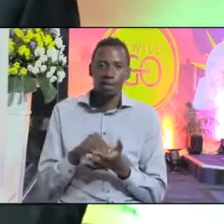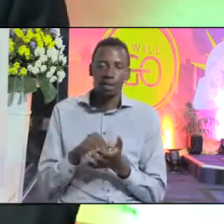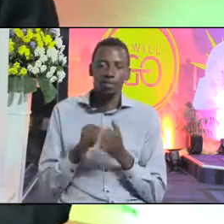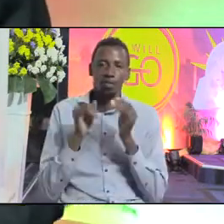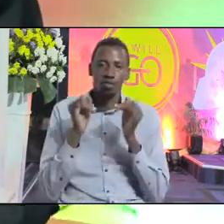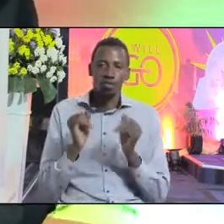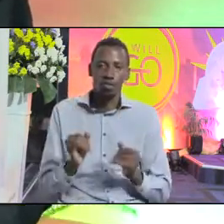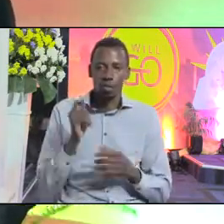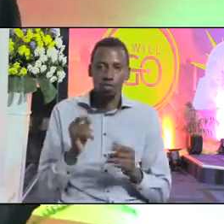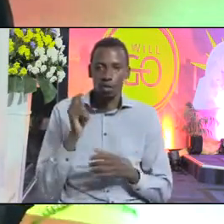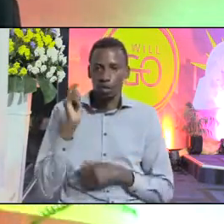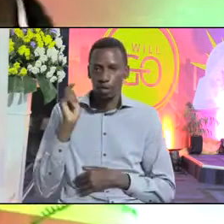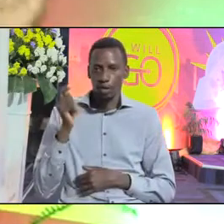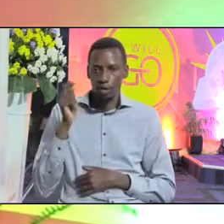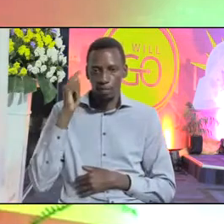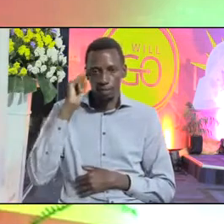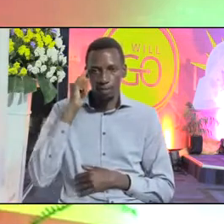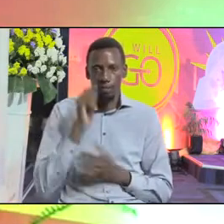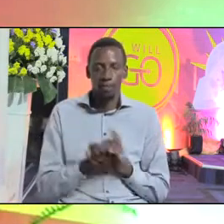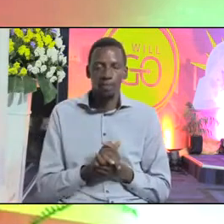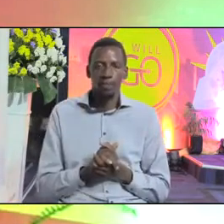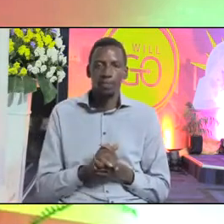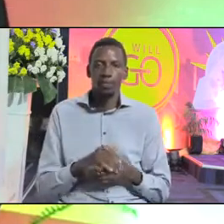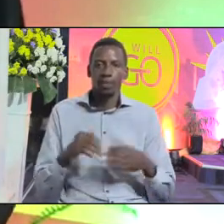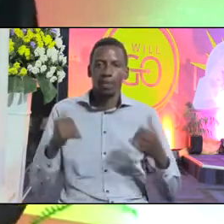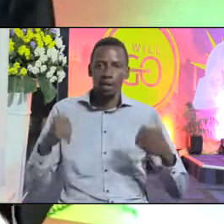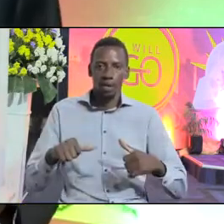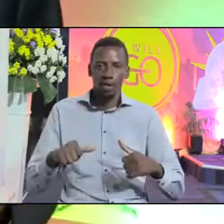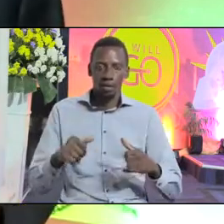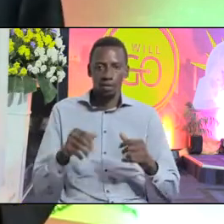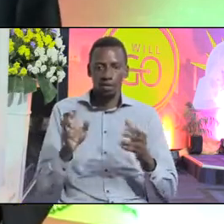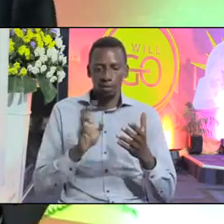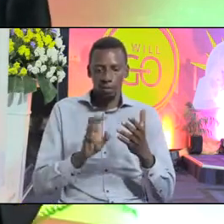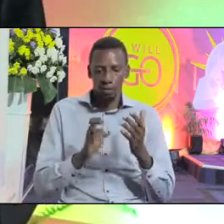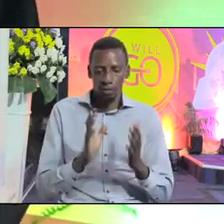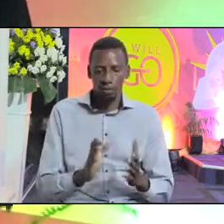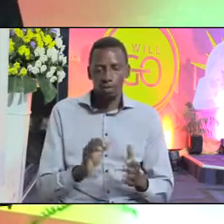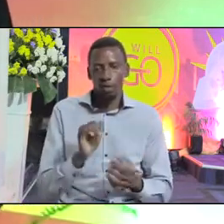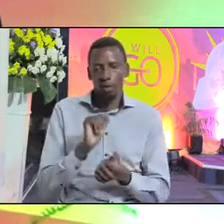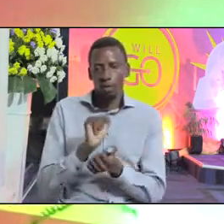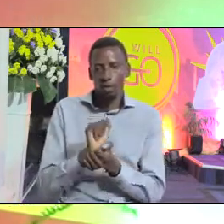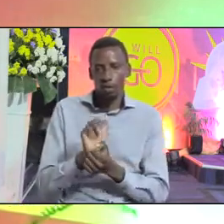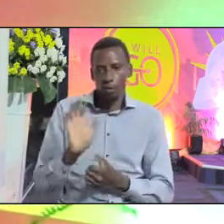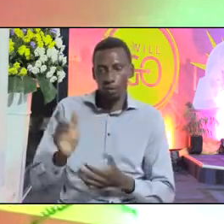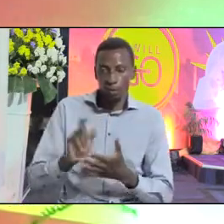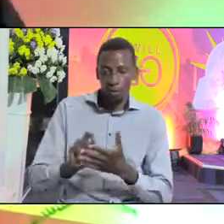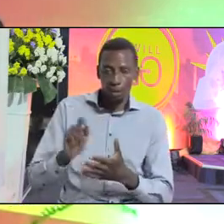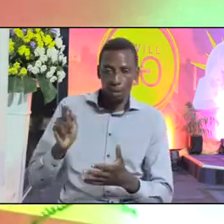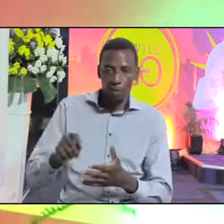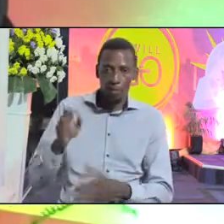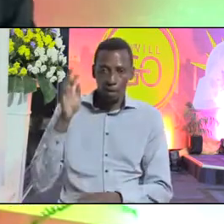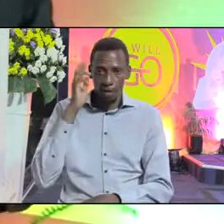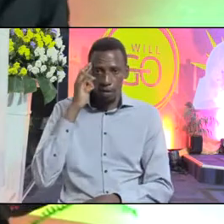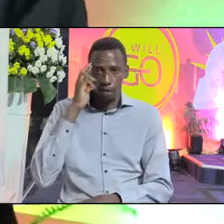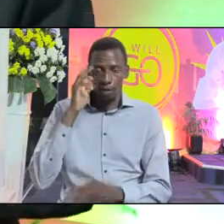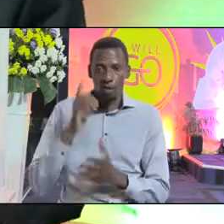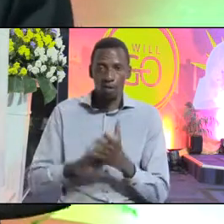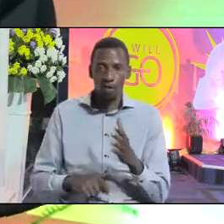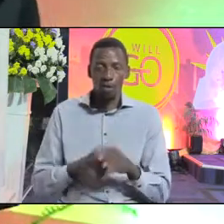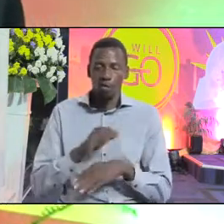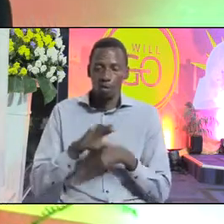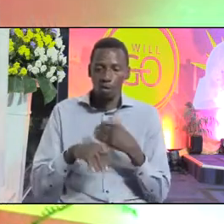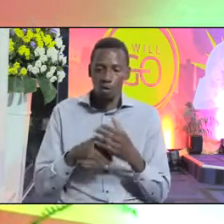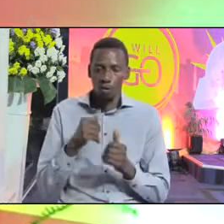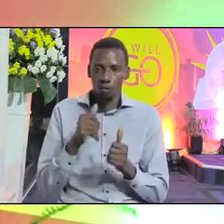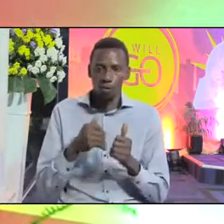thought. Any reader of Paul's writing ought to be reminded that what we have here was